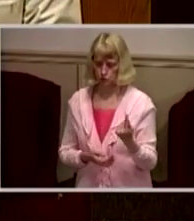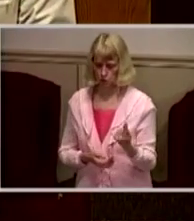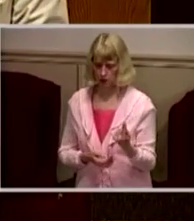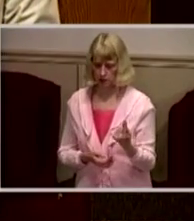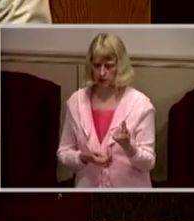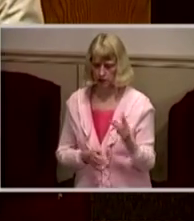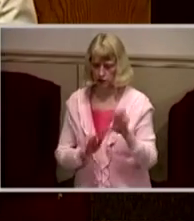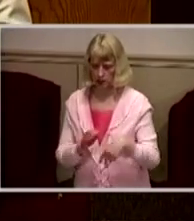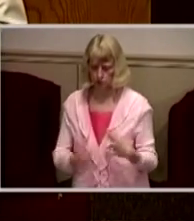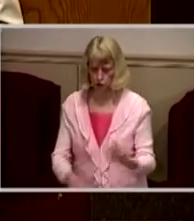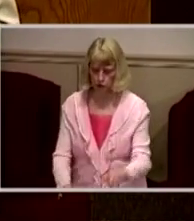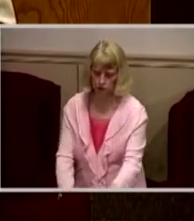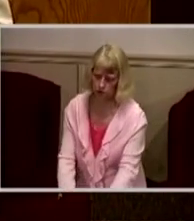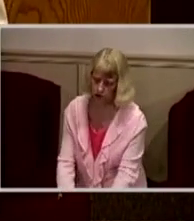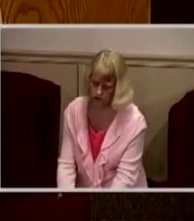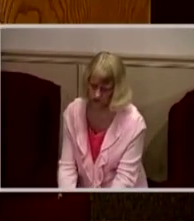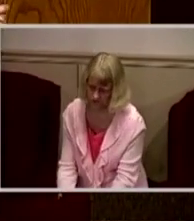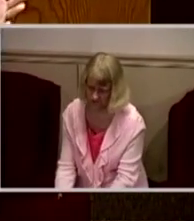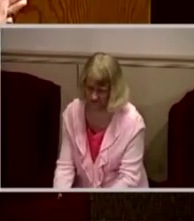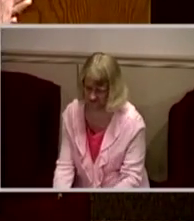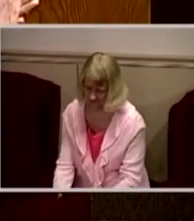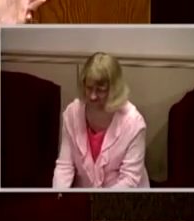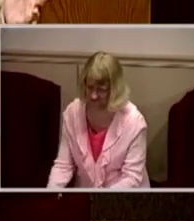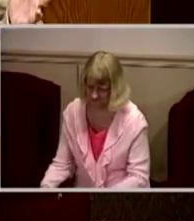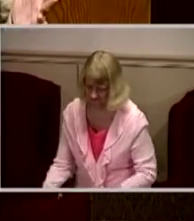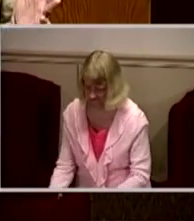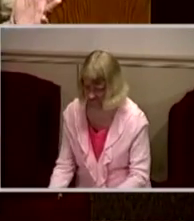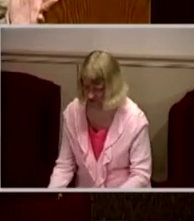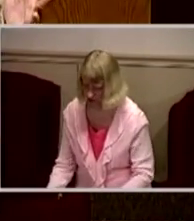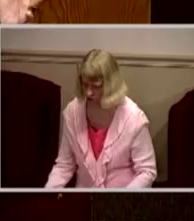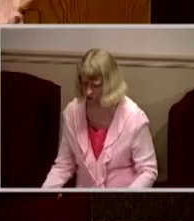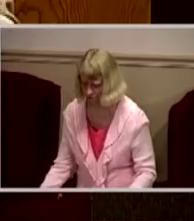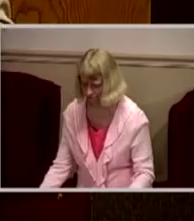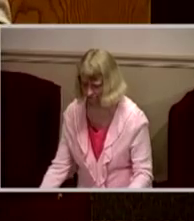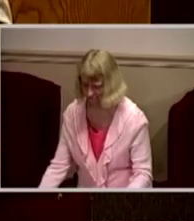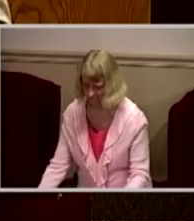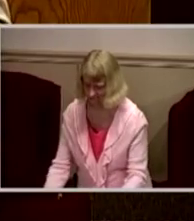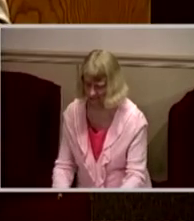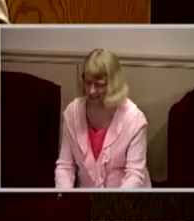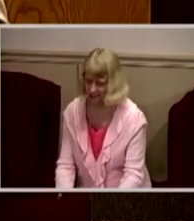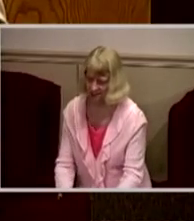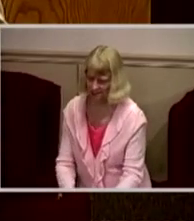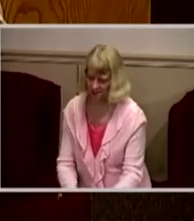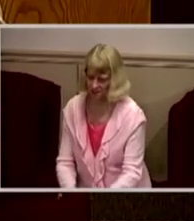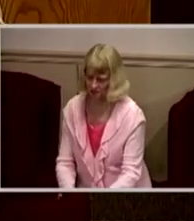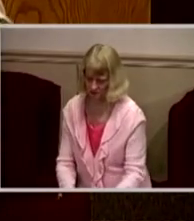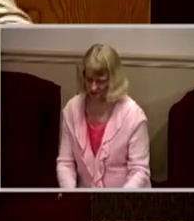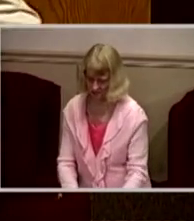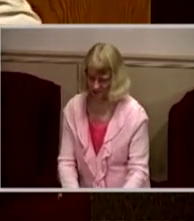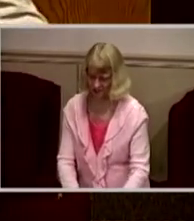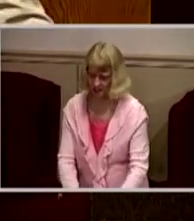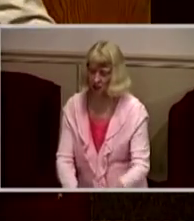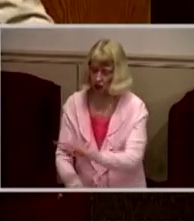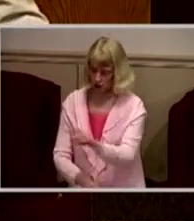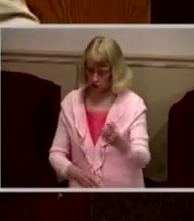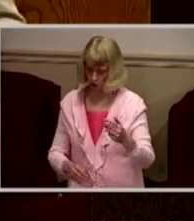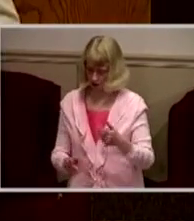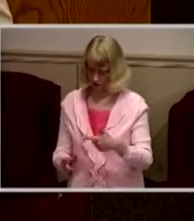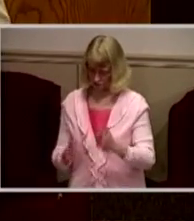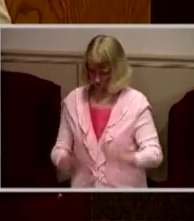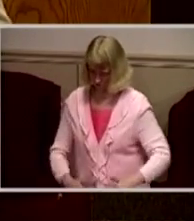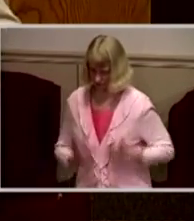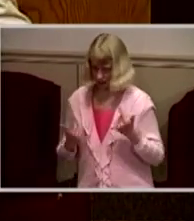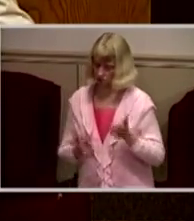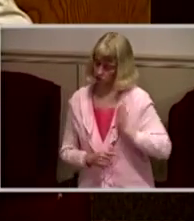of Ephesians 2, the first three verses reminds us of our life before Christ. It says, and you hath He quickened